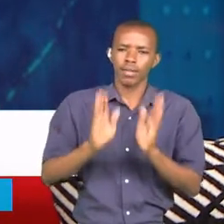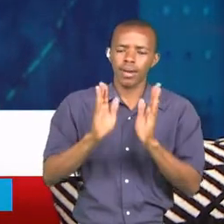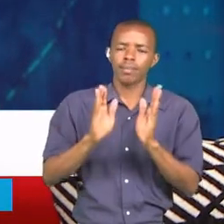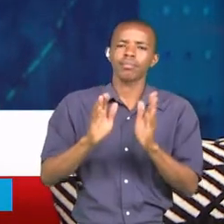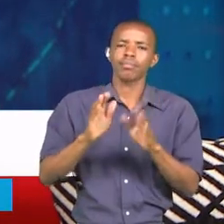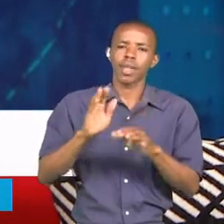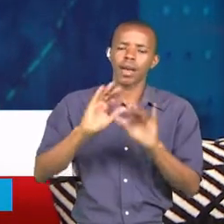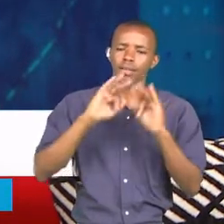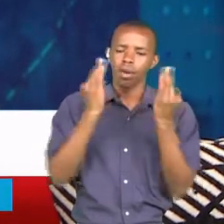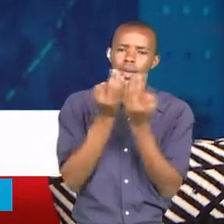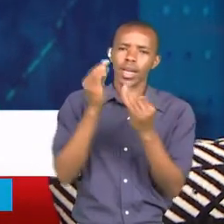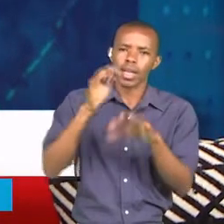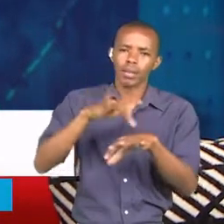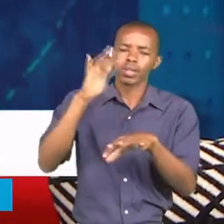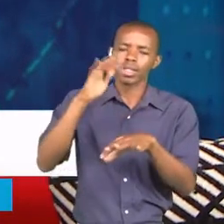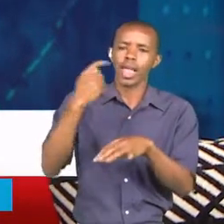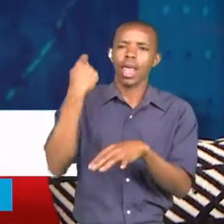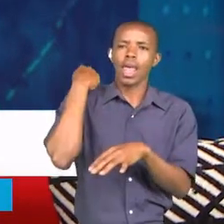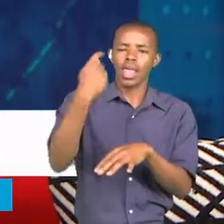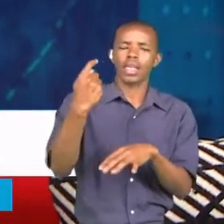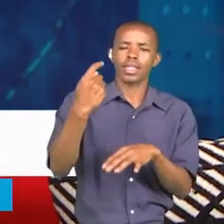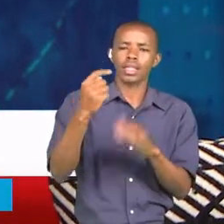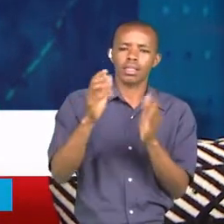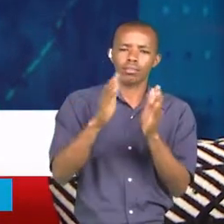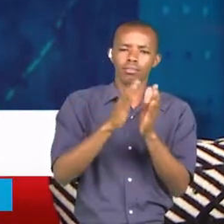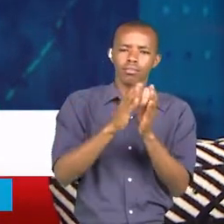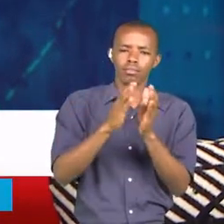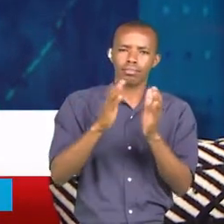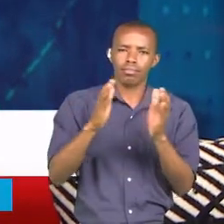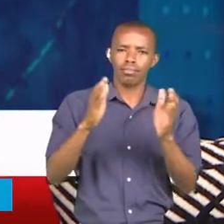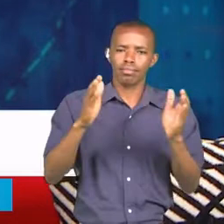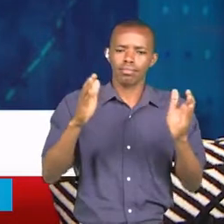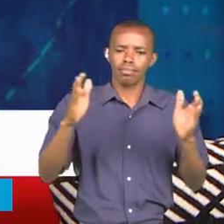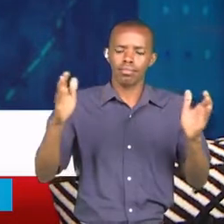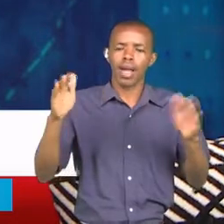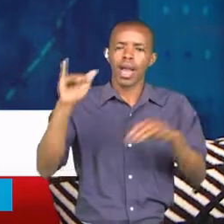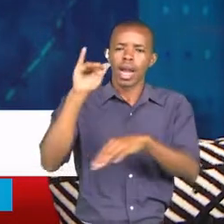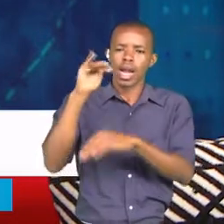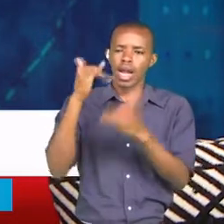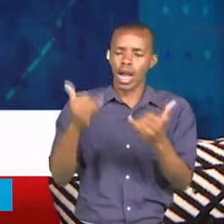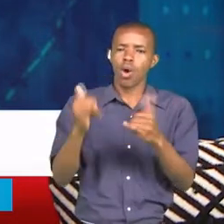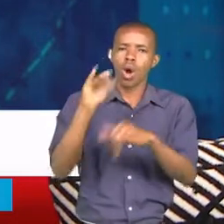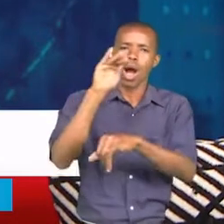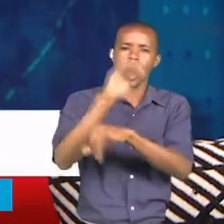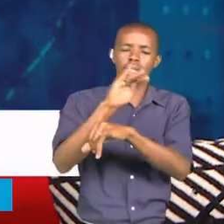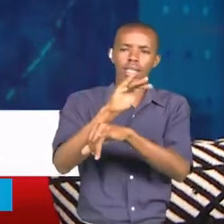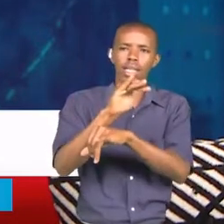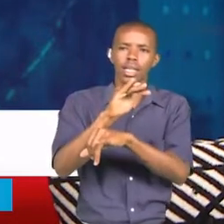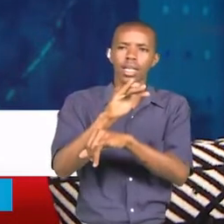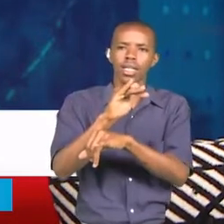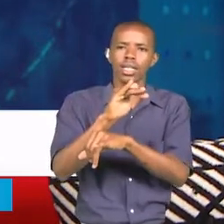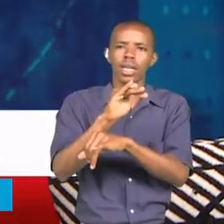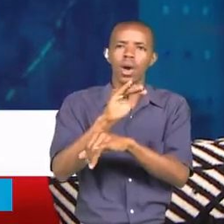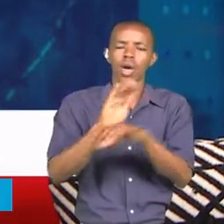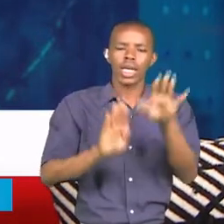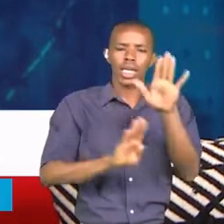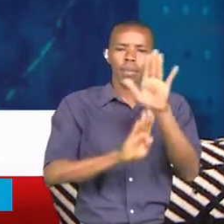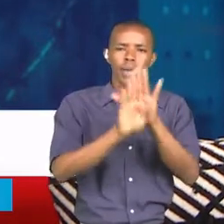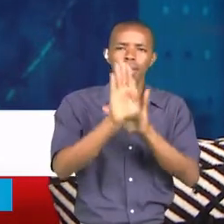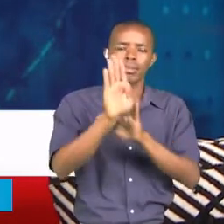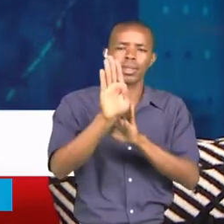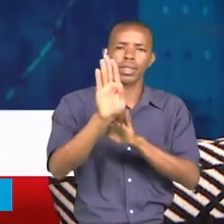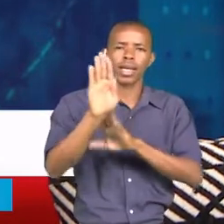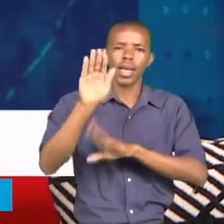affected. And so yesterday we expanded that, and we are now asking for, we are now developing an appeal for